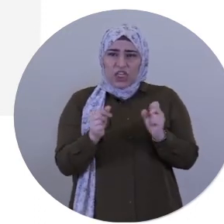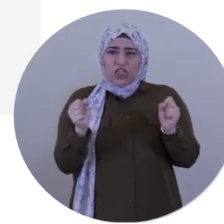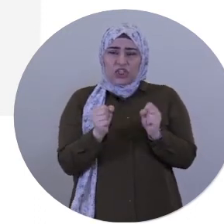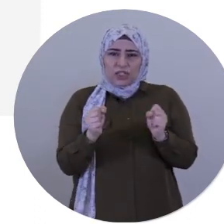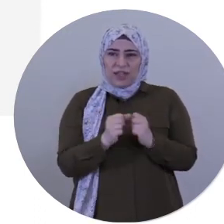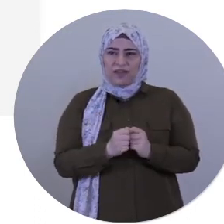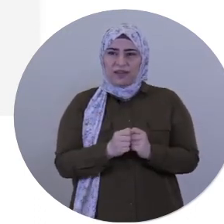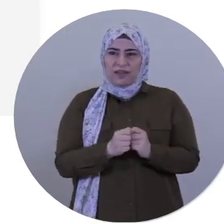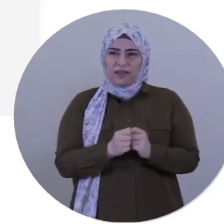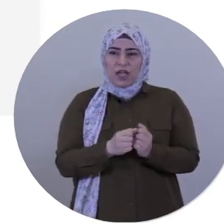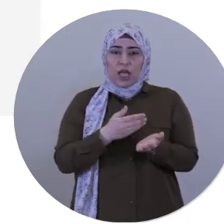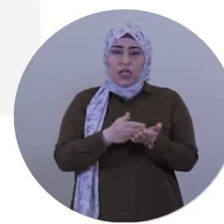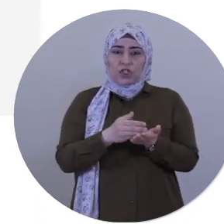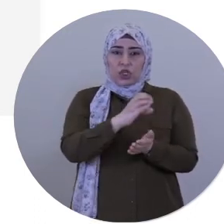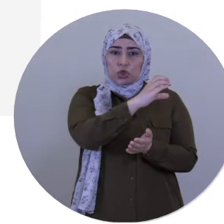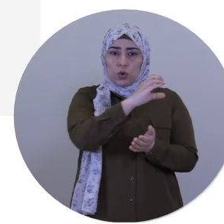during the winter.